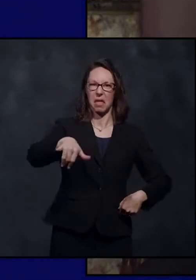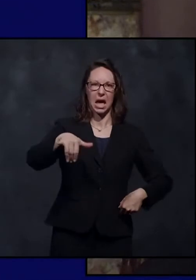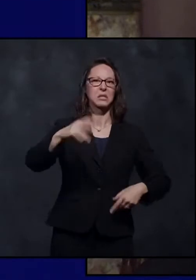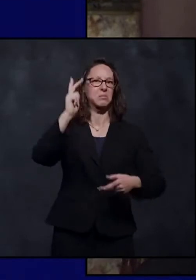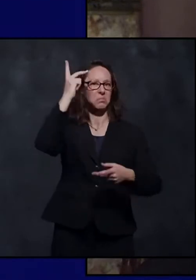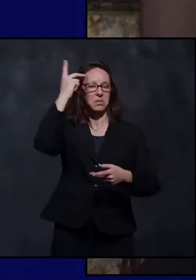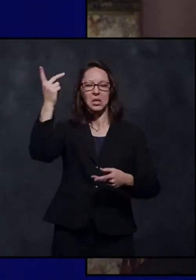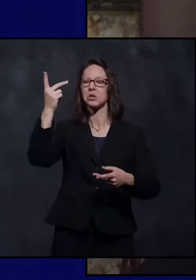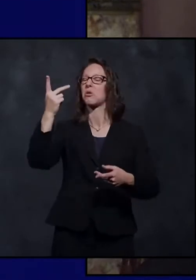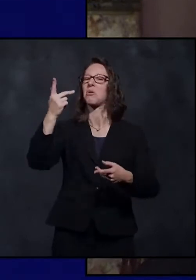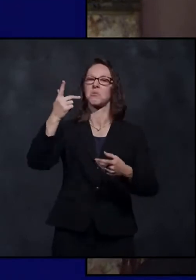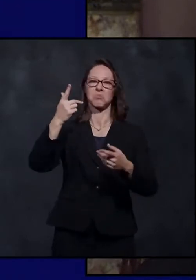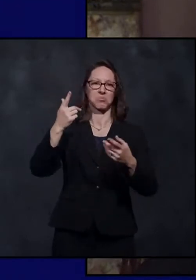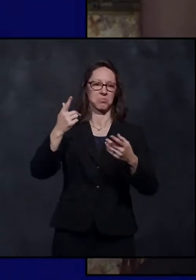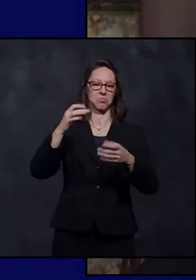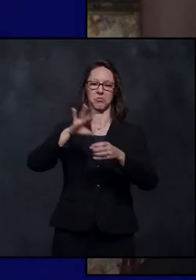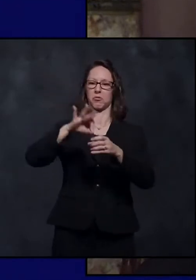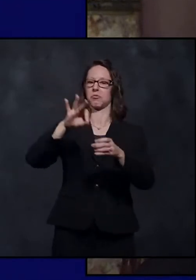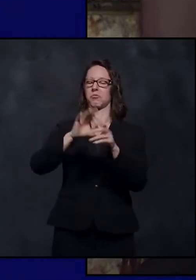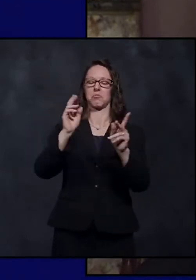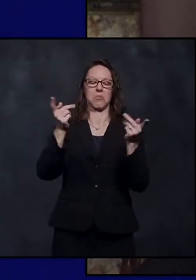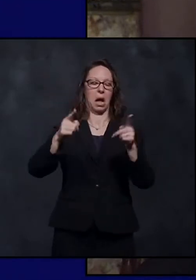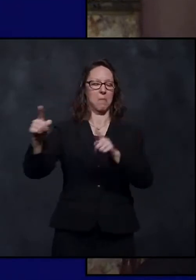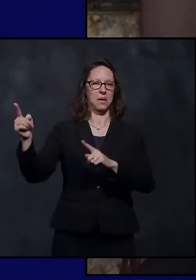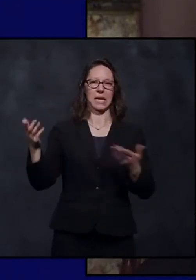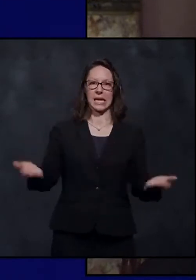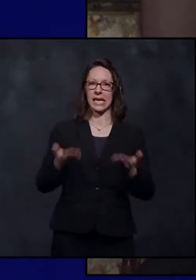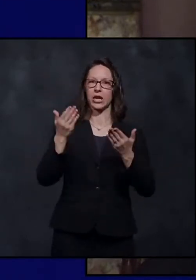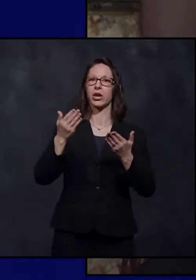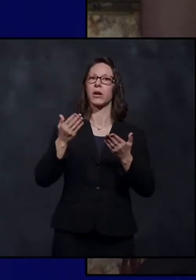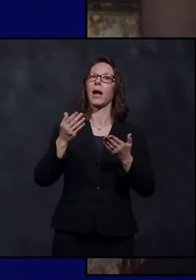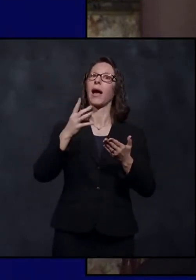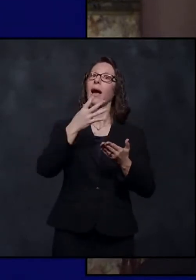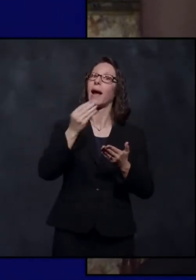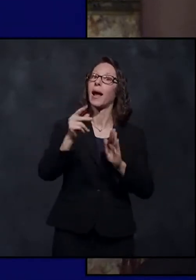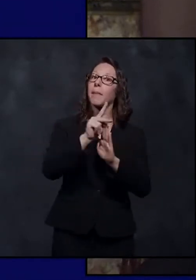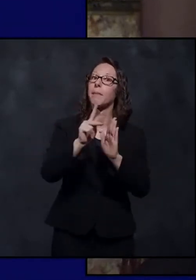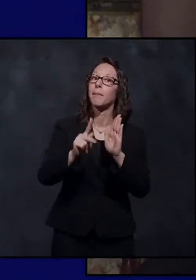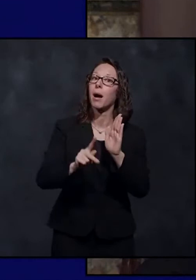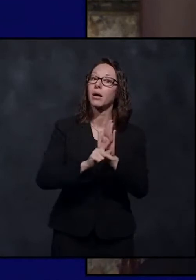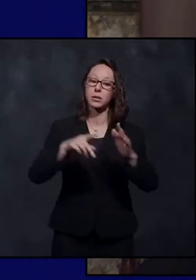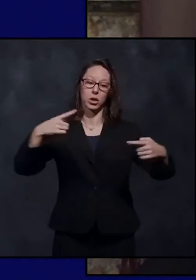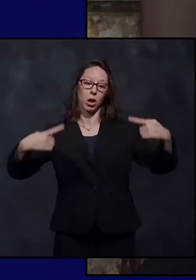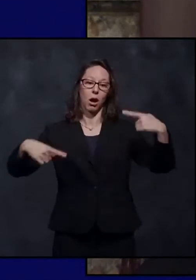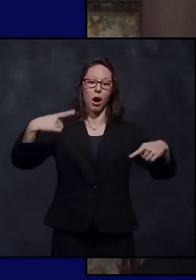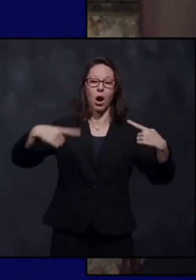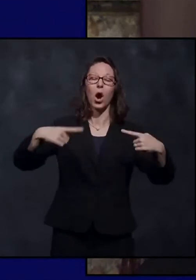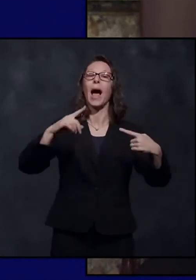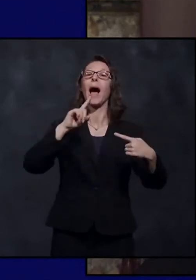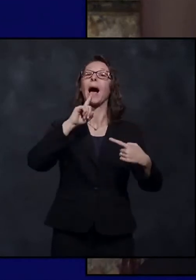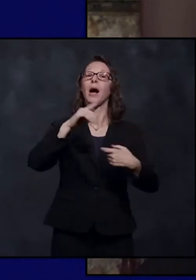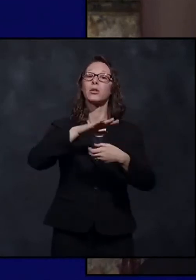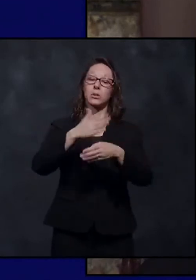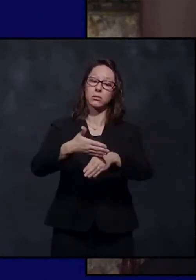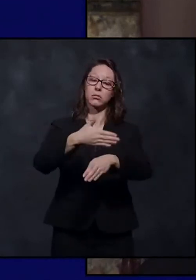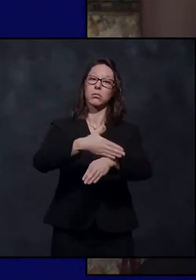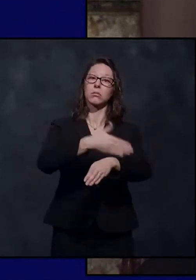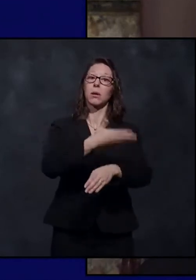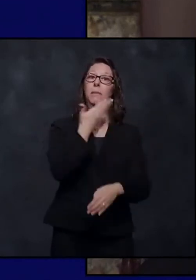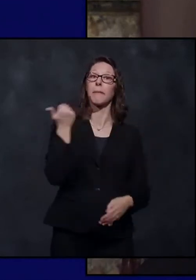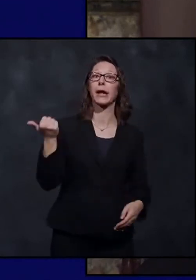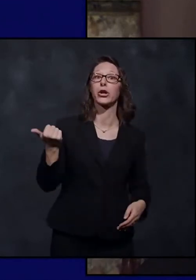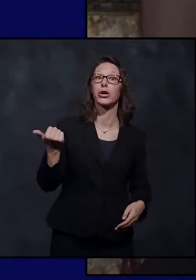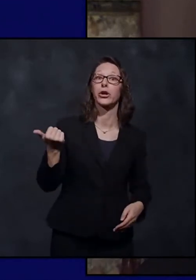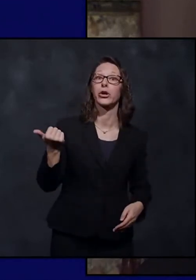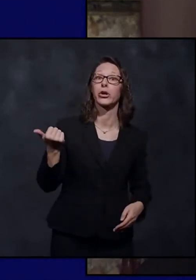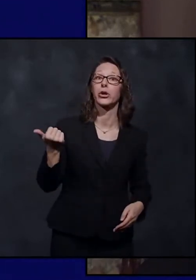on with policies that have actually been made better by all that arguing and disagreeing. I know that as